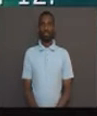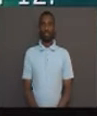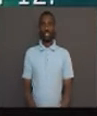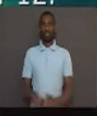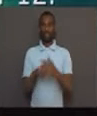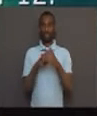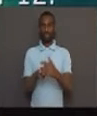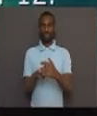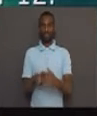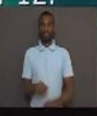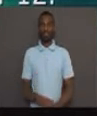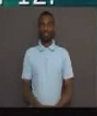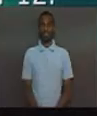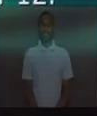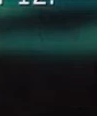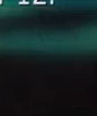Begin.